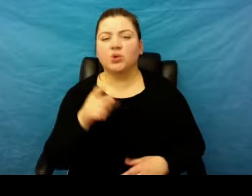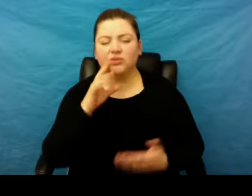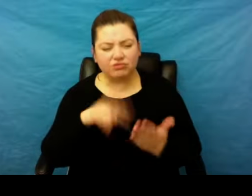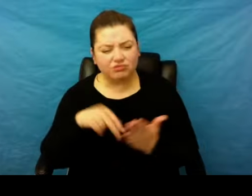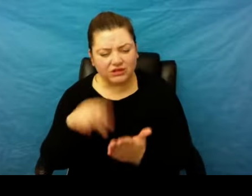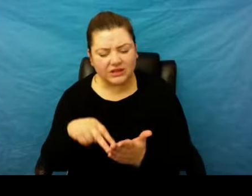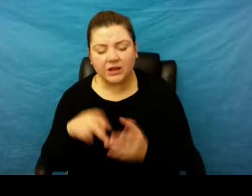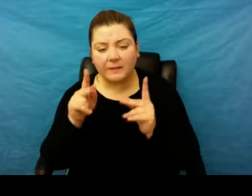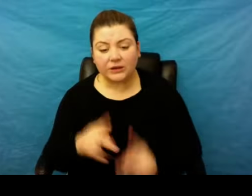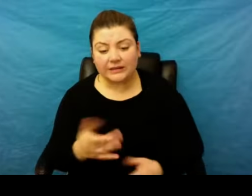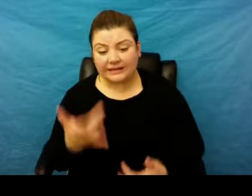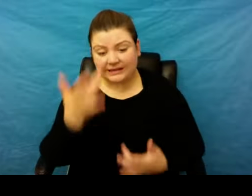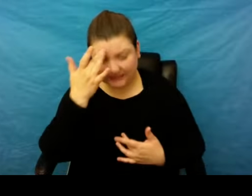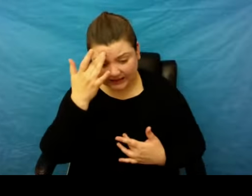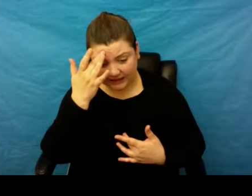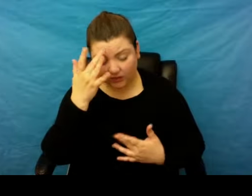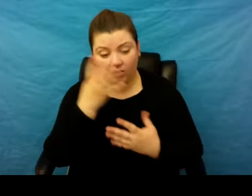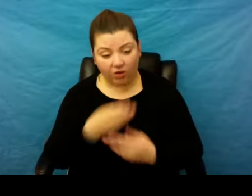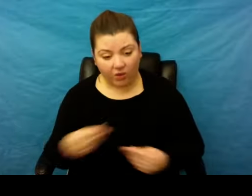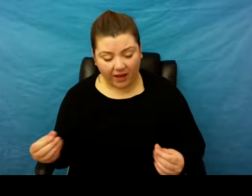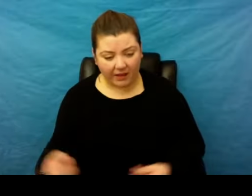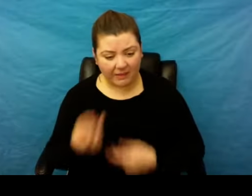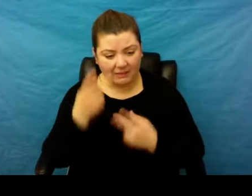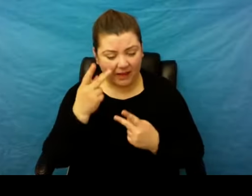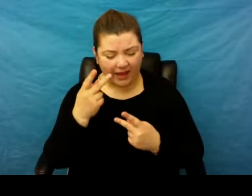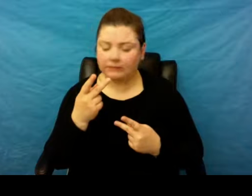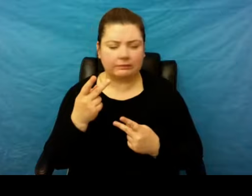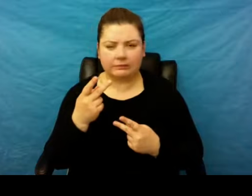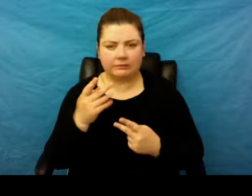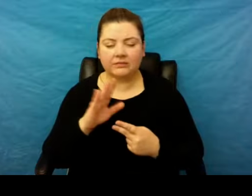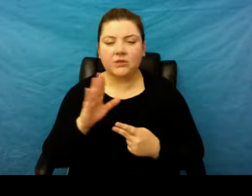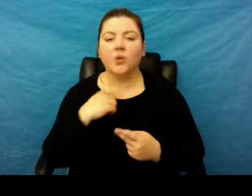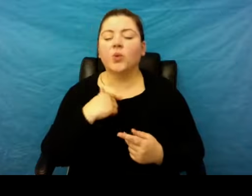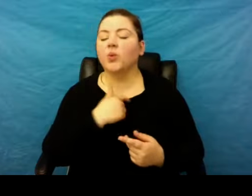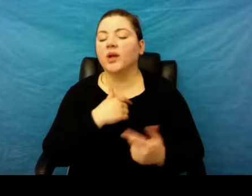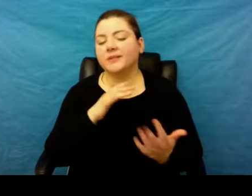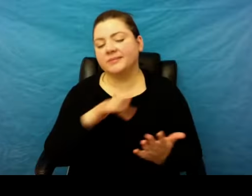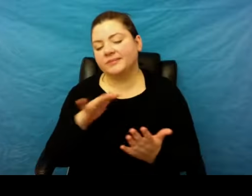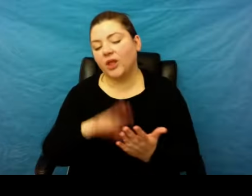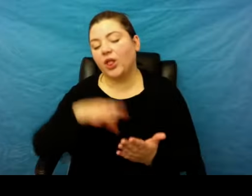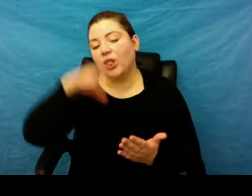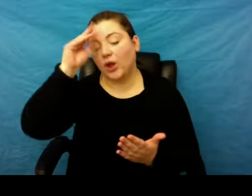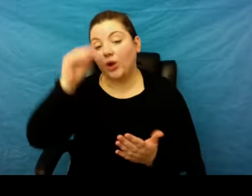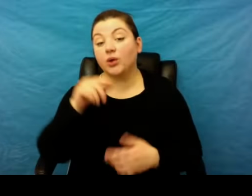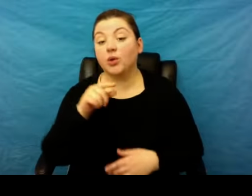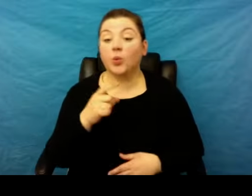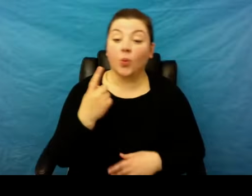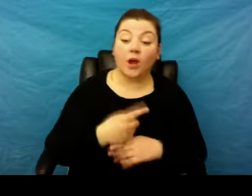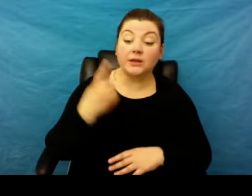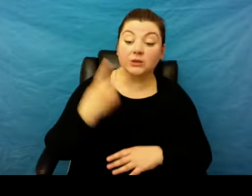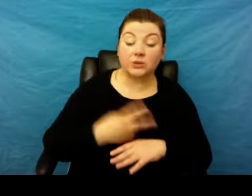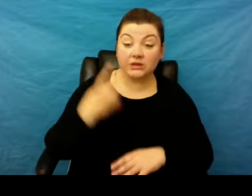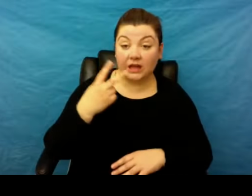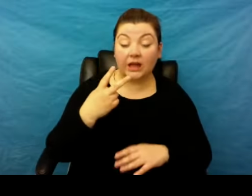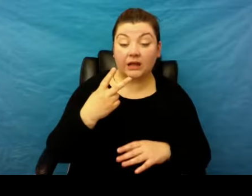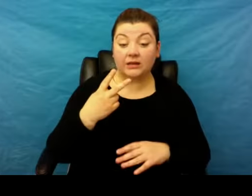So let me say that more clearly. So we know that from a day or two before you have the disease